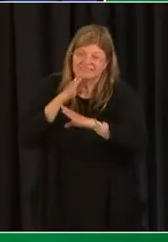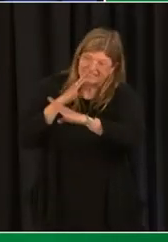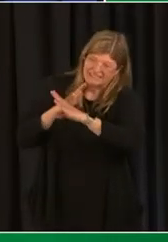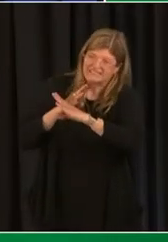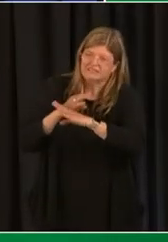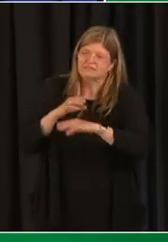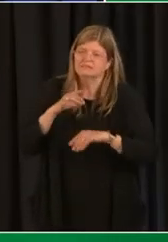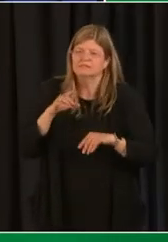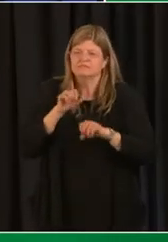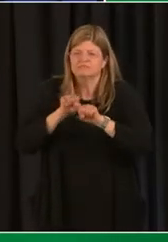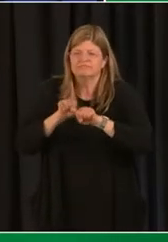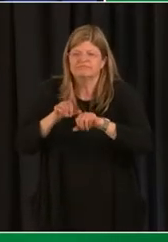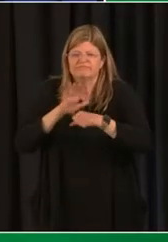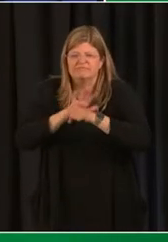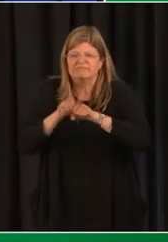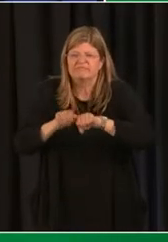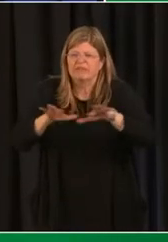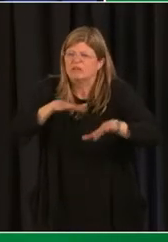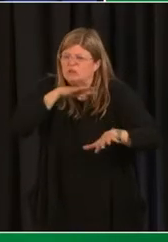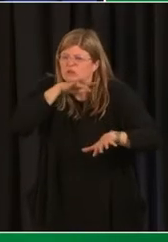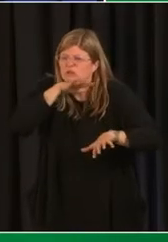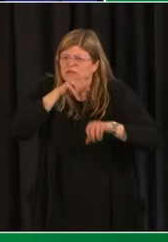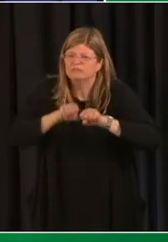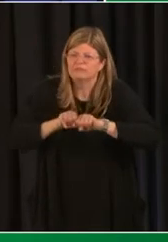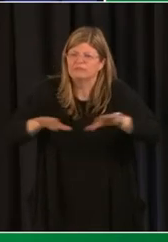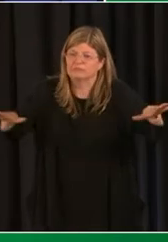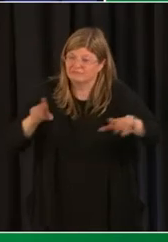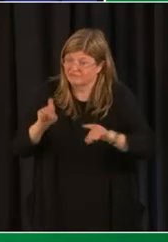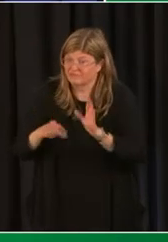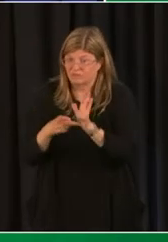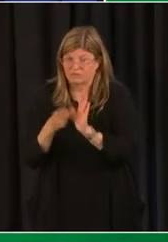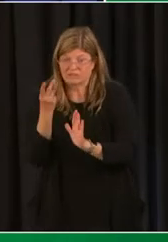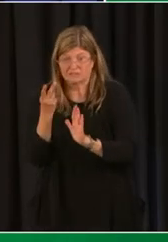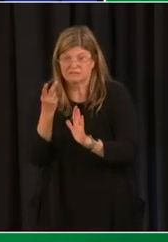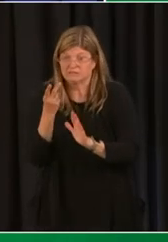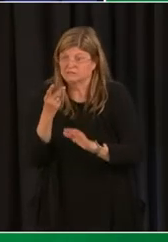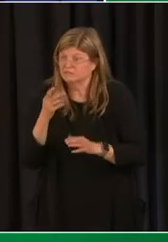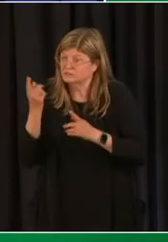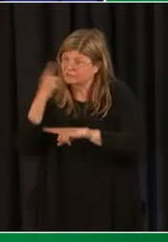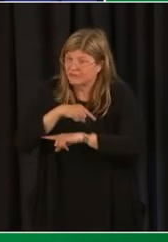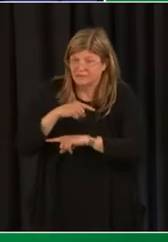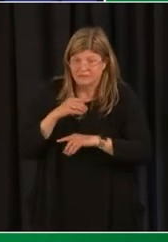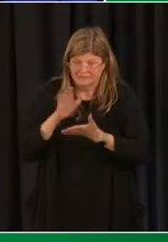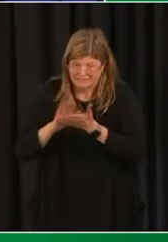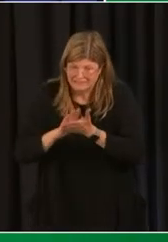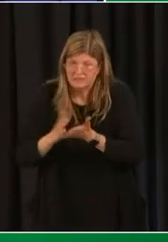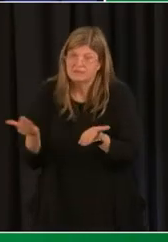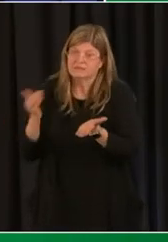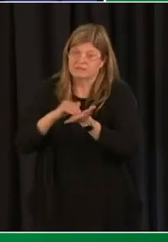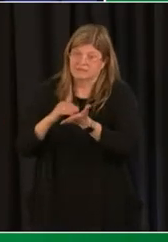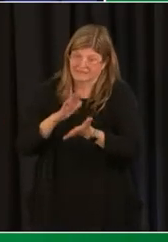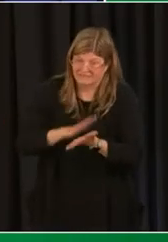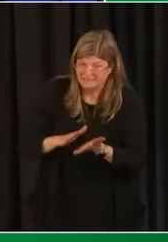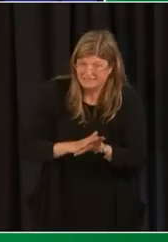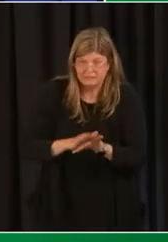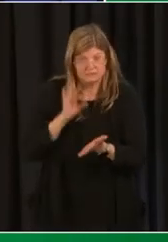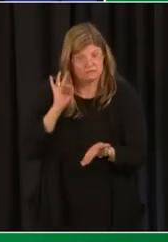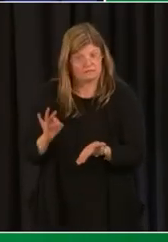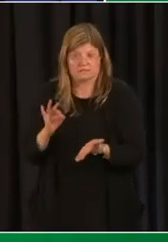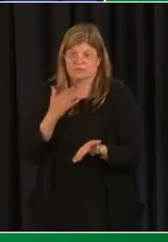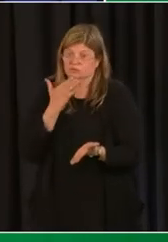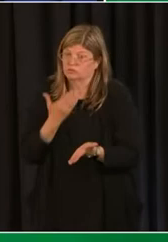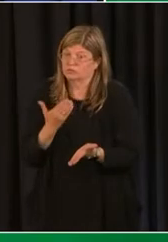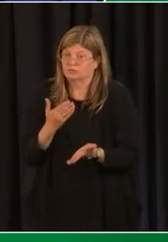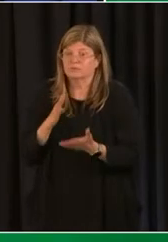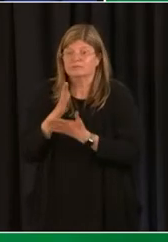it's clean twice a day, and that is considered suffice,